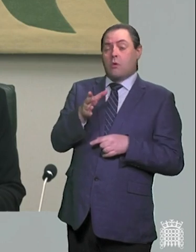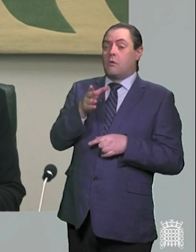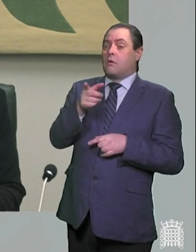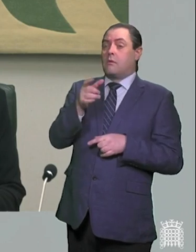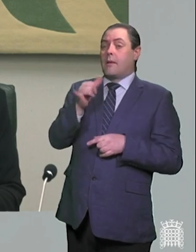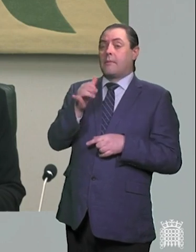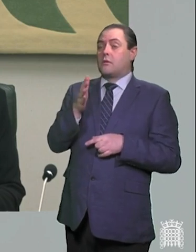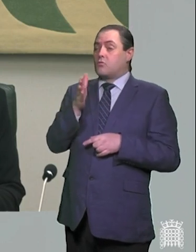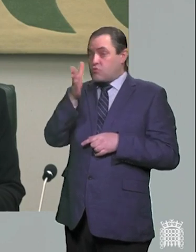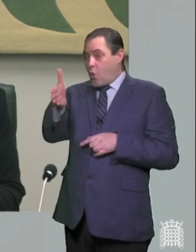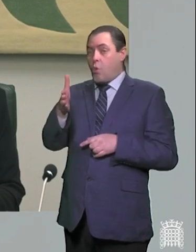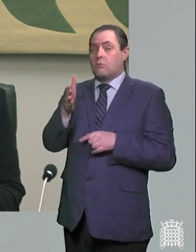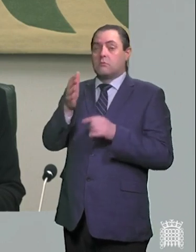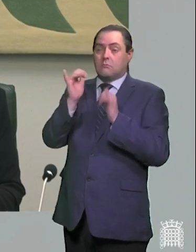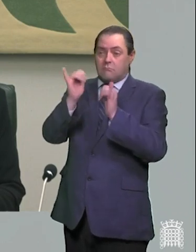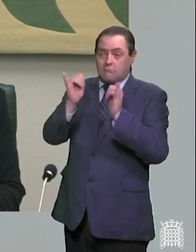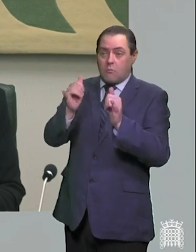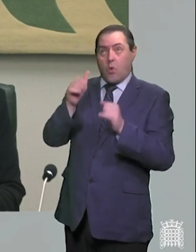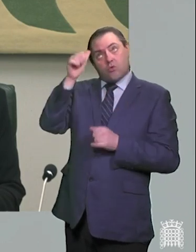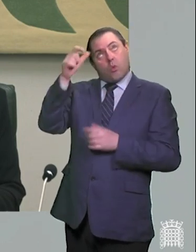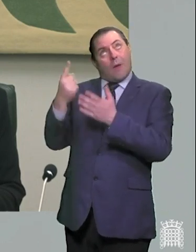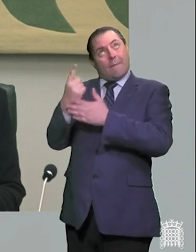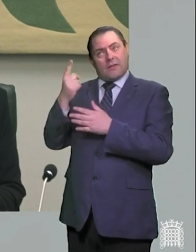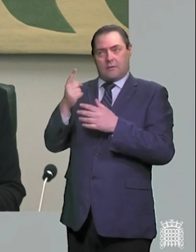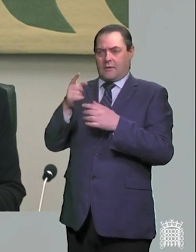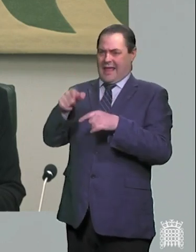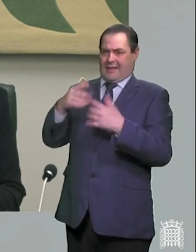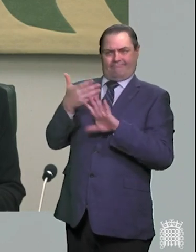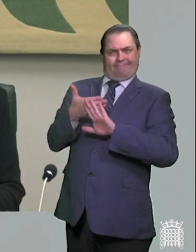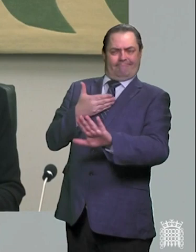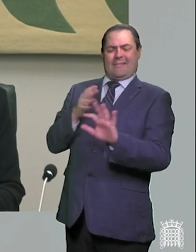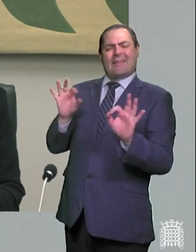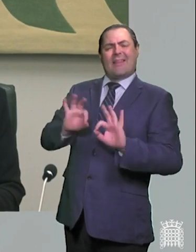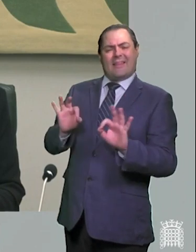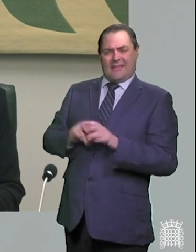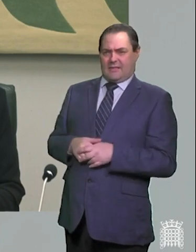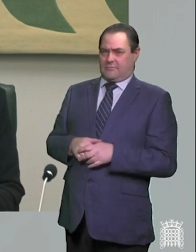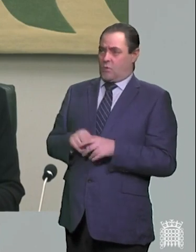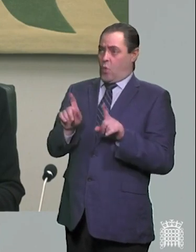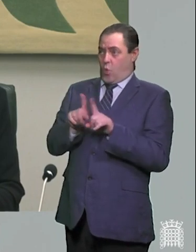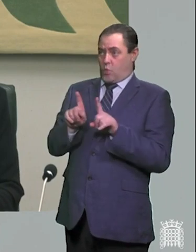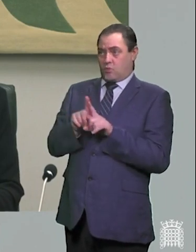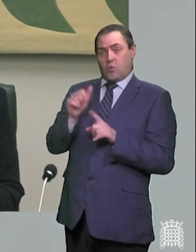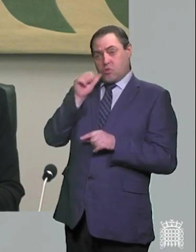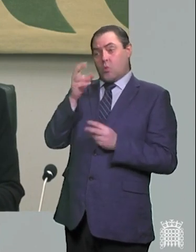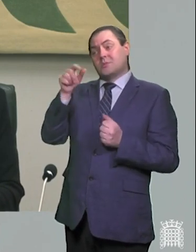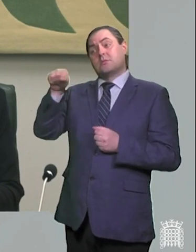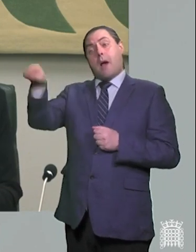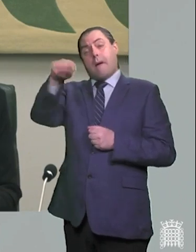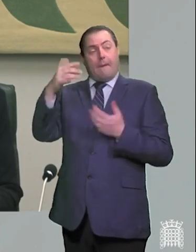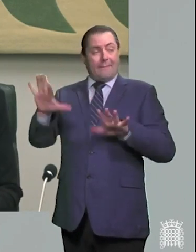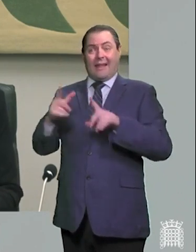or knowledge of gatherings that were not socially distanced and those for which fixed penalty notices were